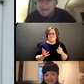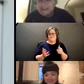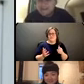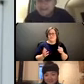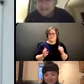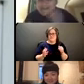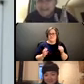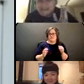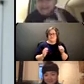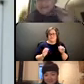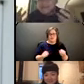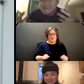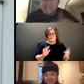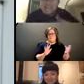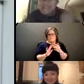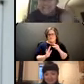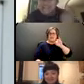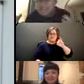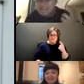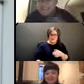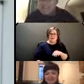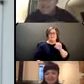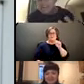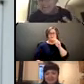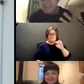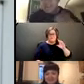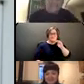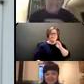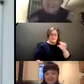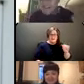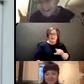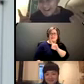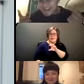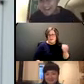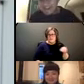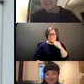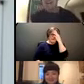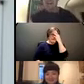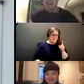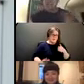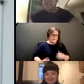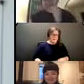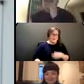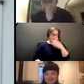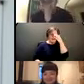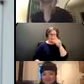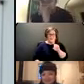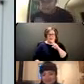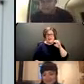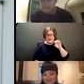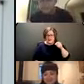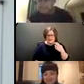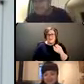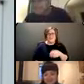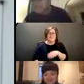us, Instagram, social media, DM us, you know where to find me, you know where to find Hearth. Thank you to Steps for putting this together.